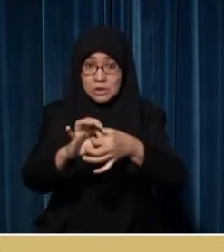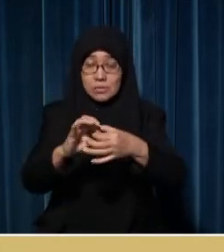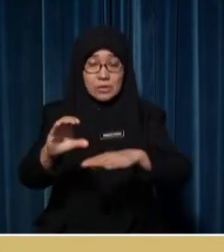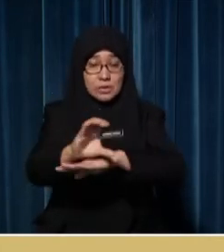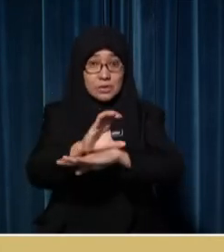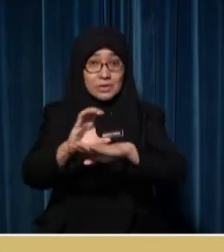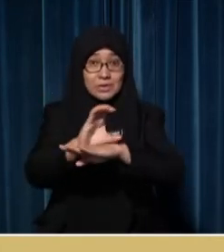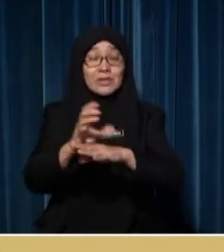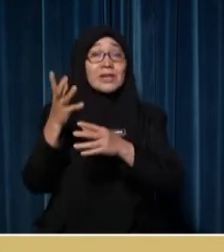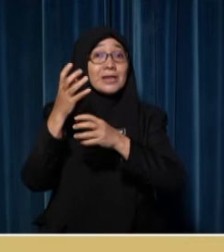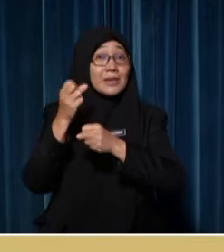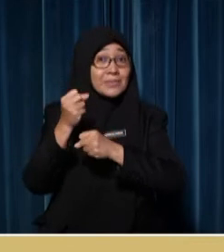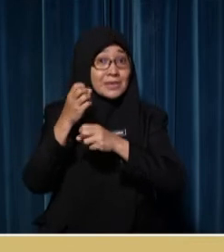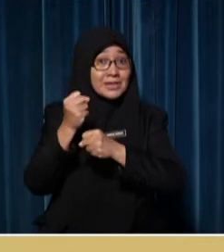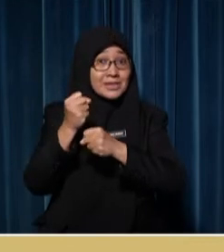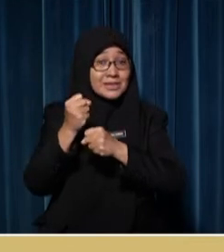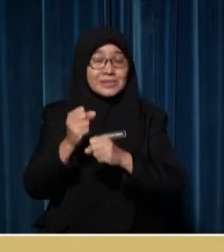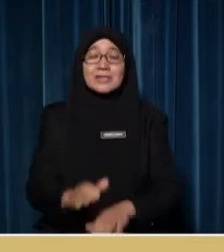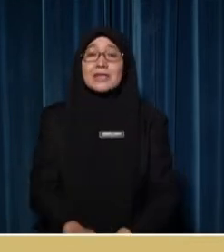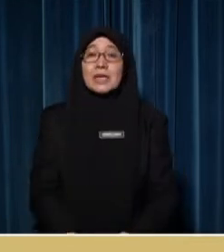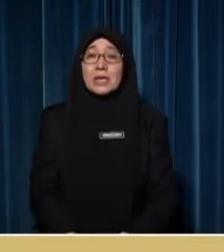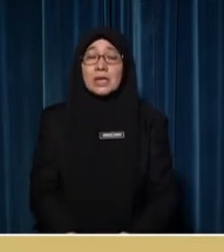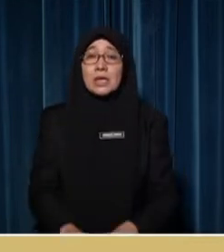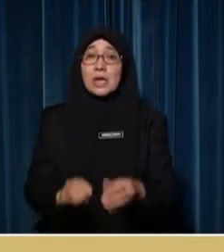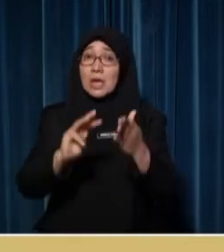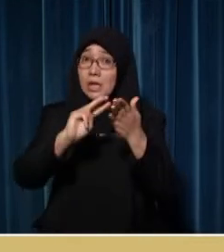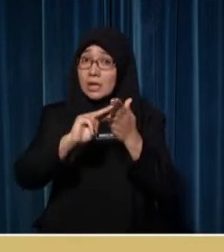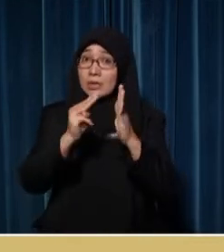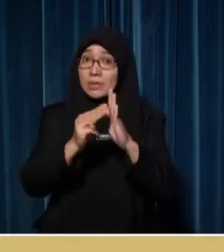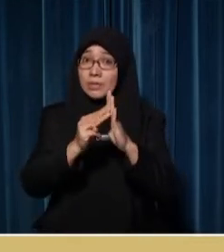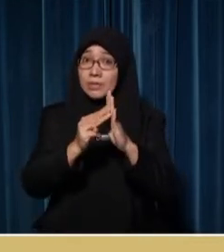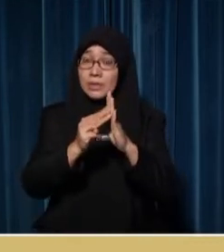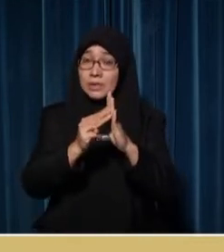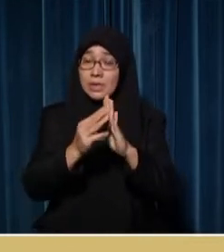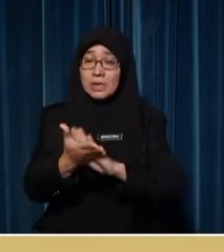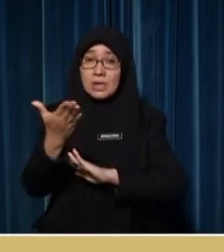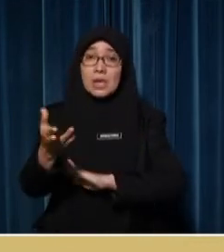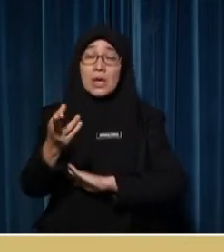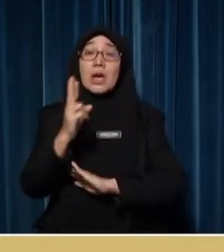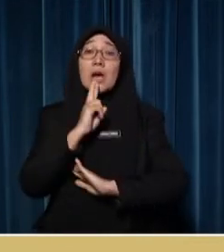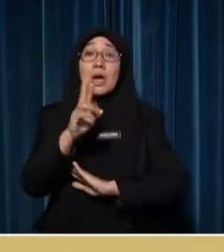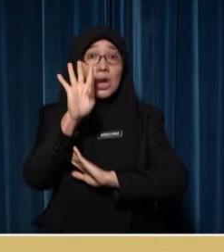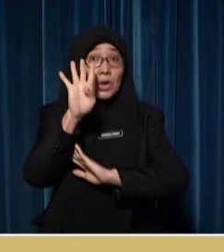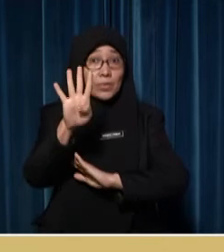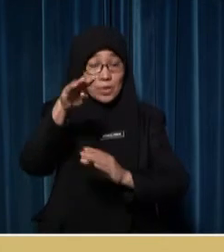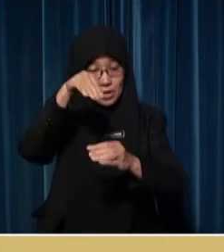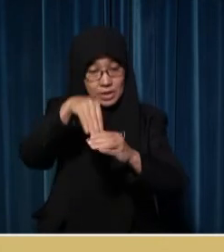milk. This means that there are 4 in each group.